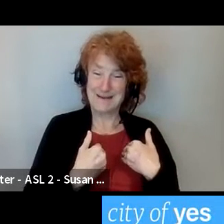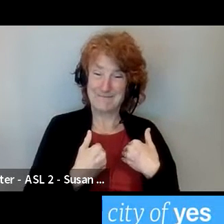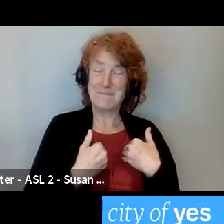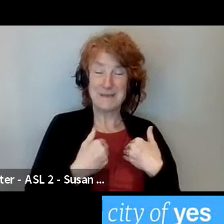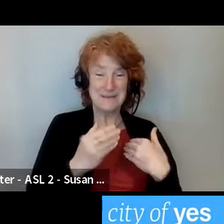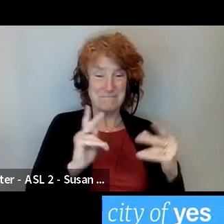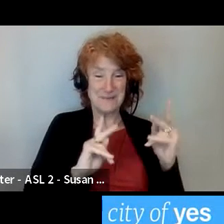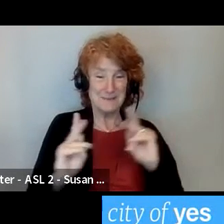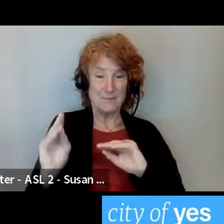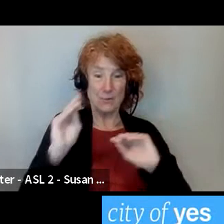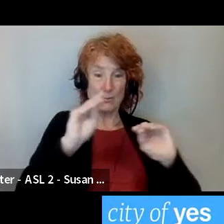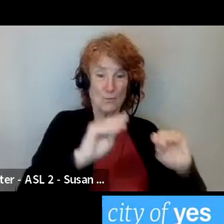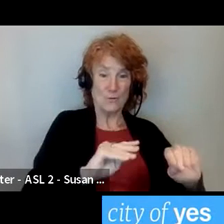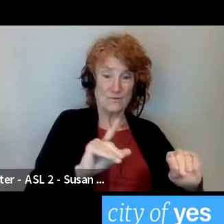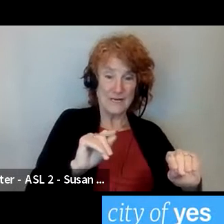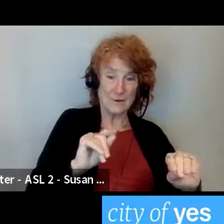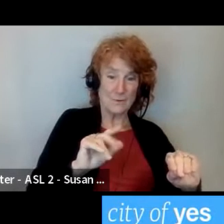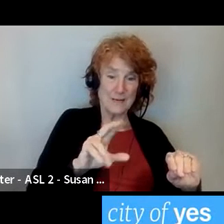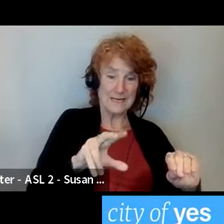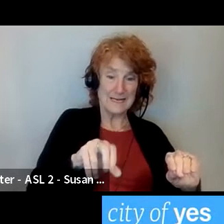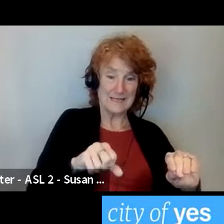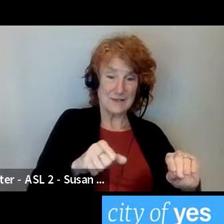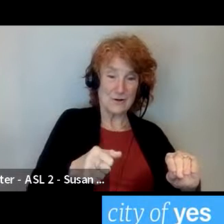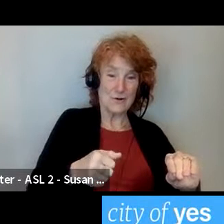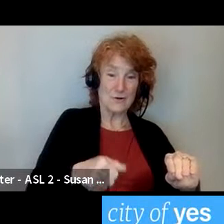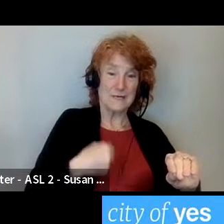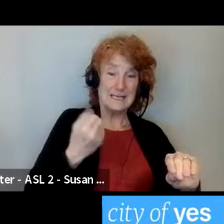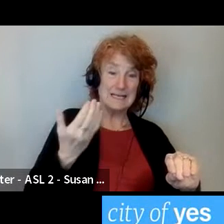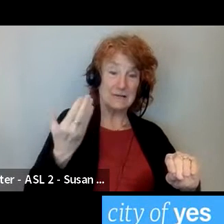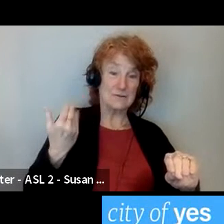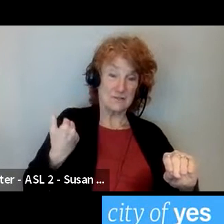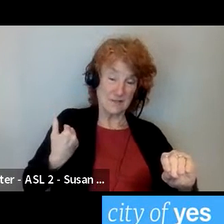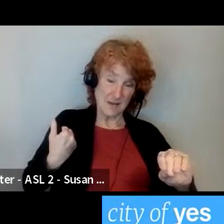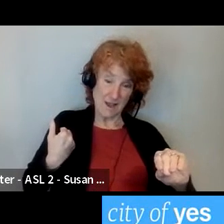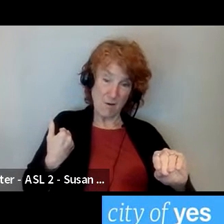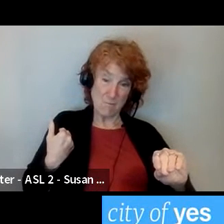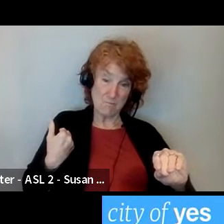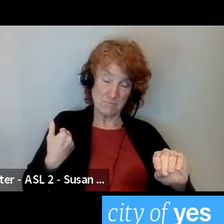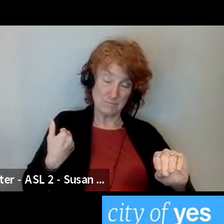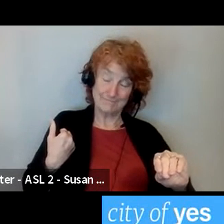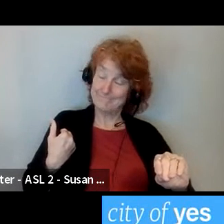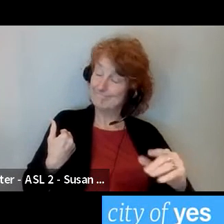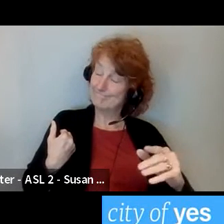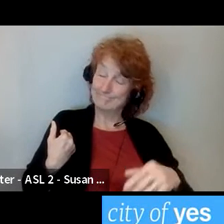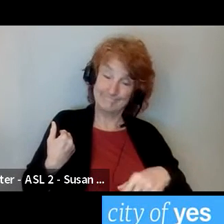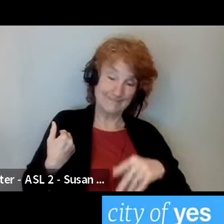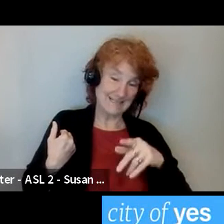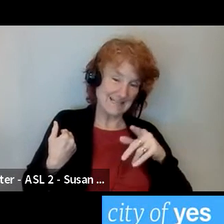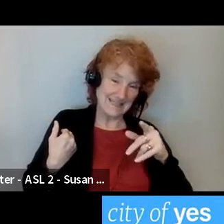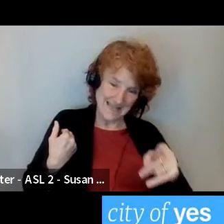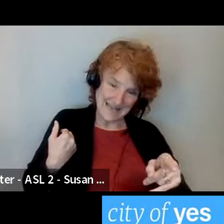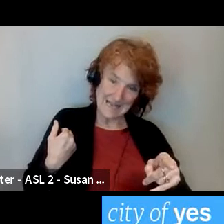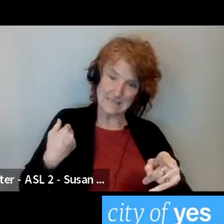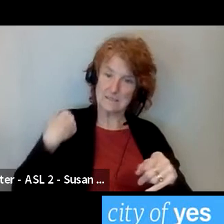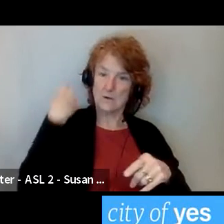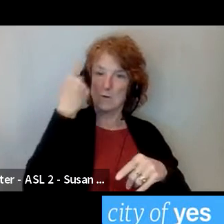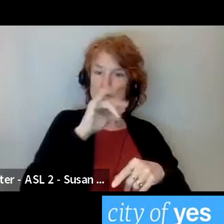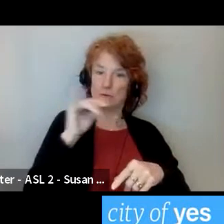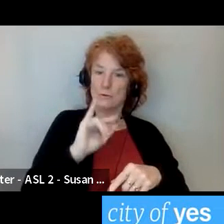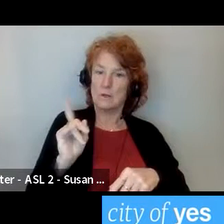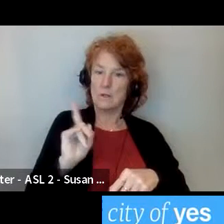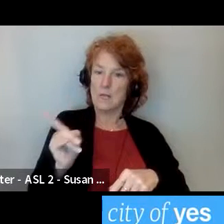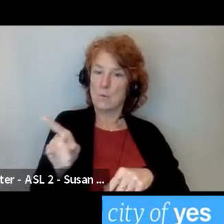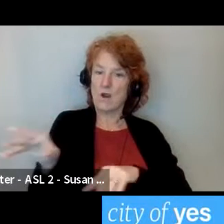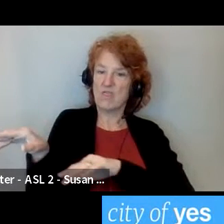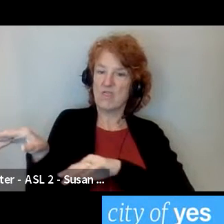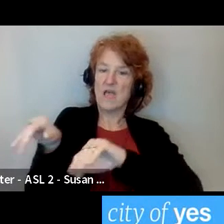30 years ago moved from. They made the choice to join a community like